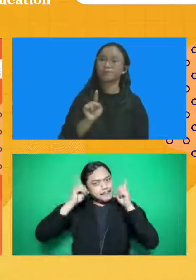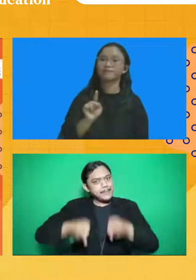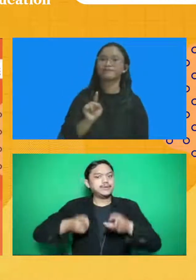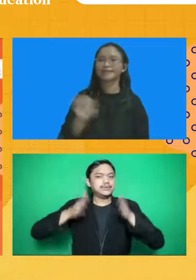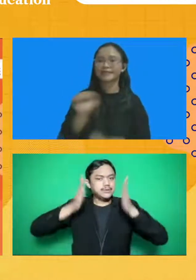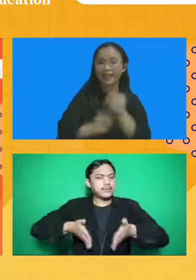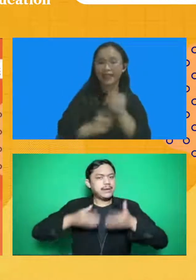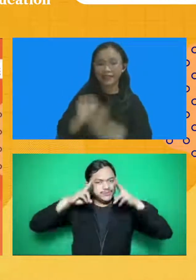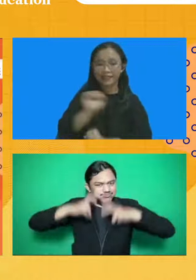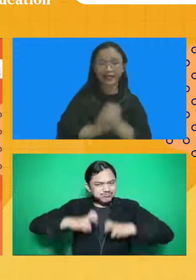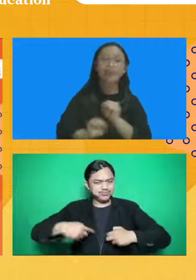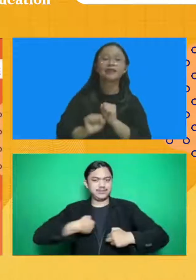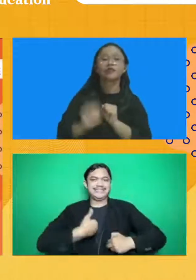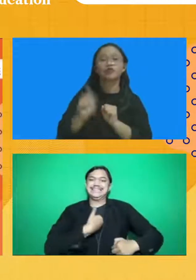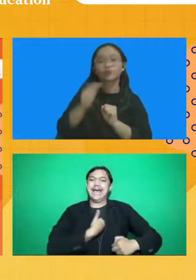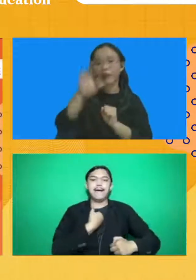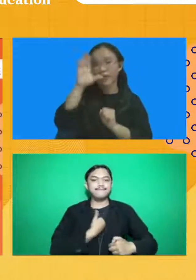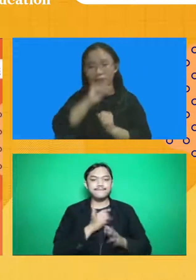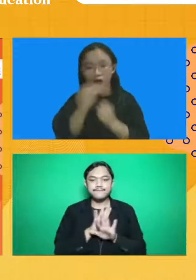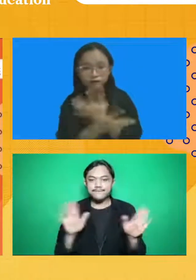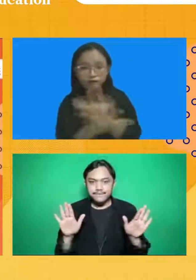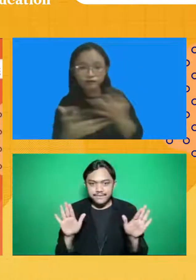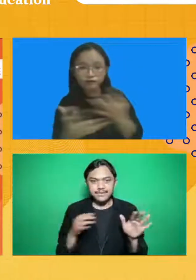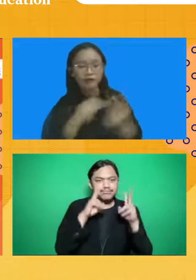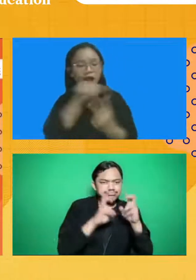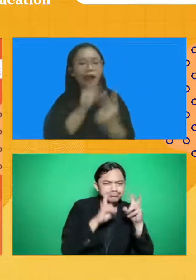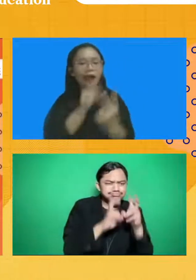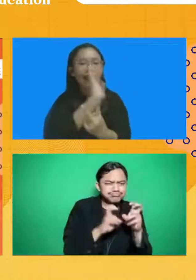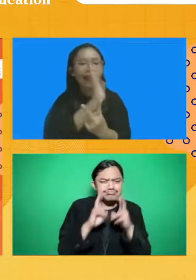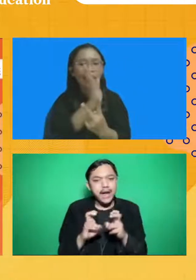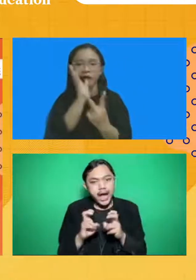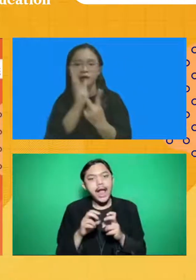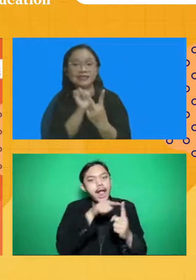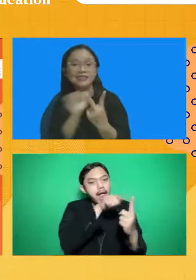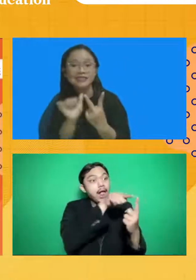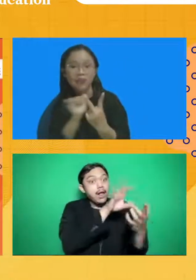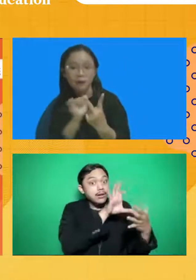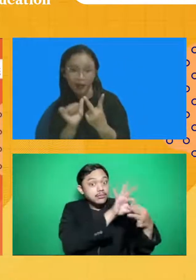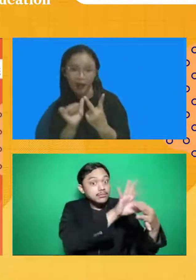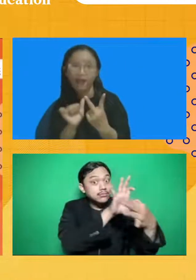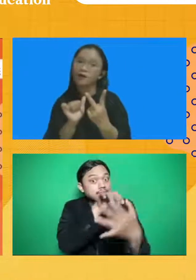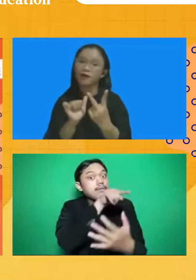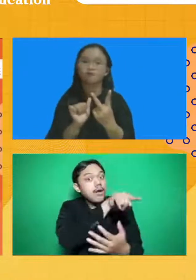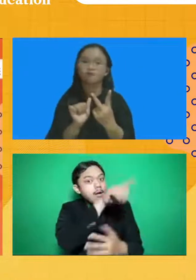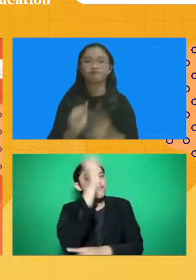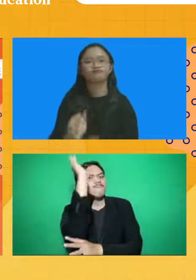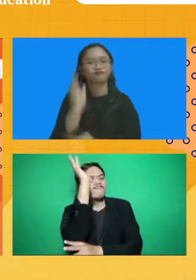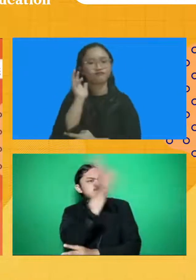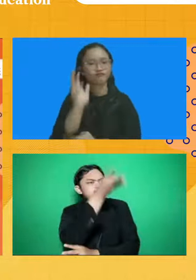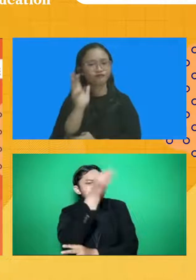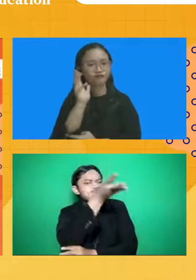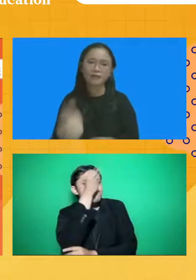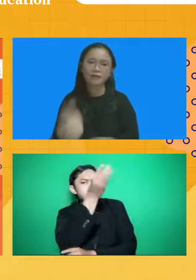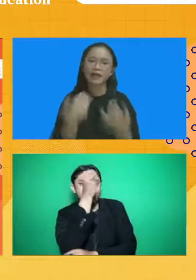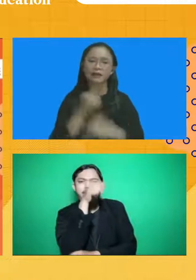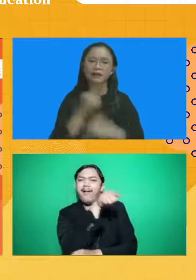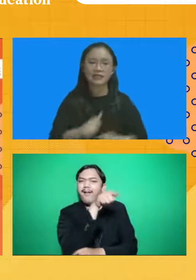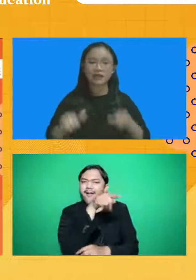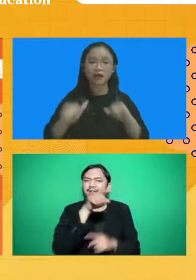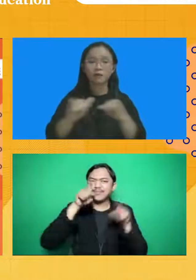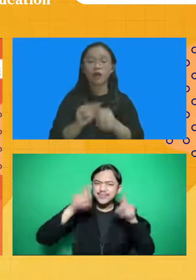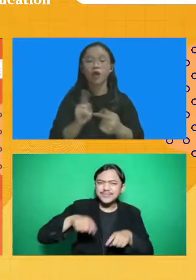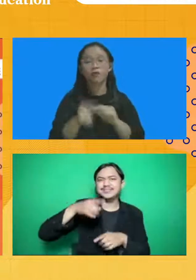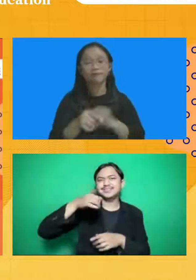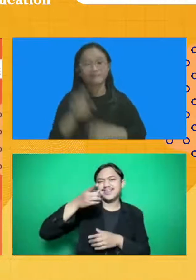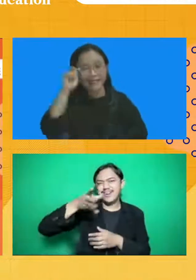Now that you are joined to our webinar, we will notice that you are on mute. You will have the opportunity to submit text